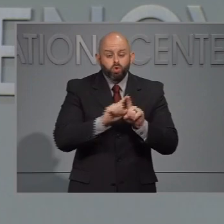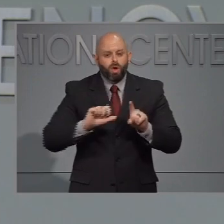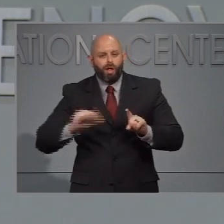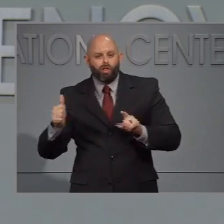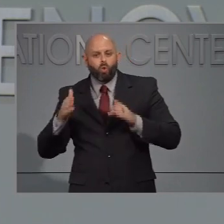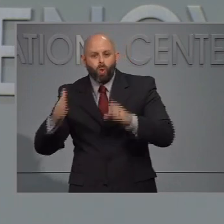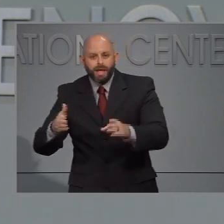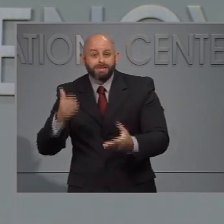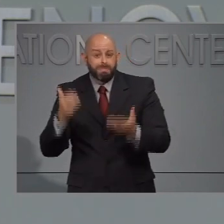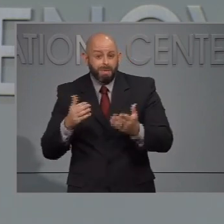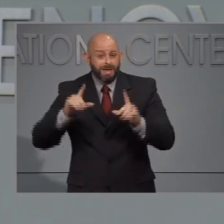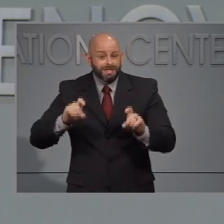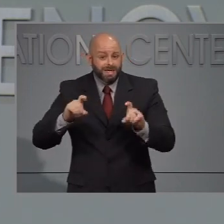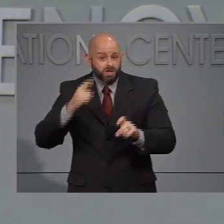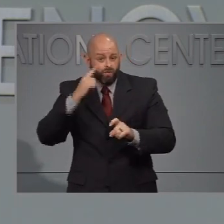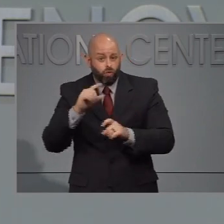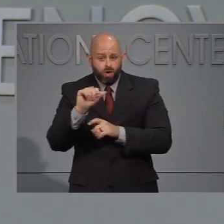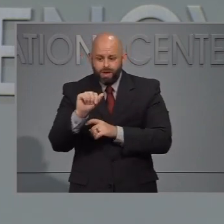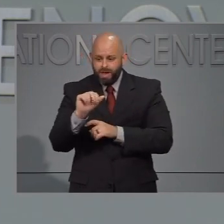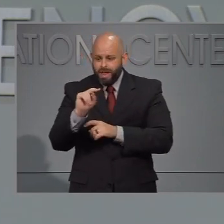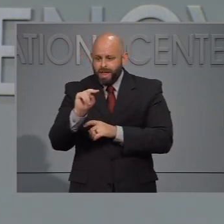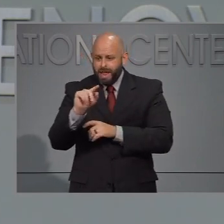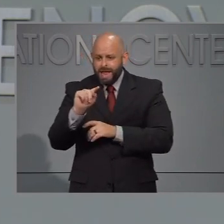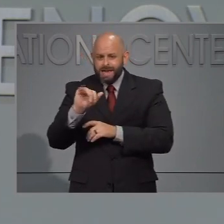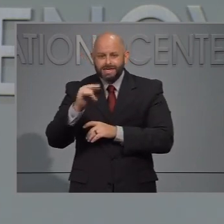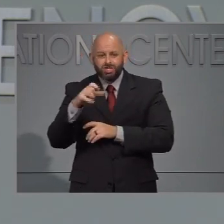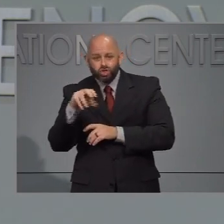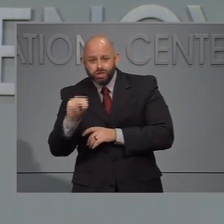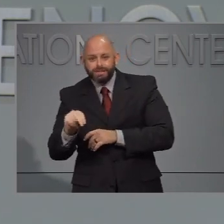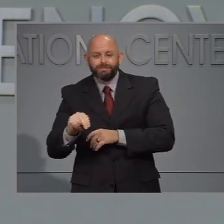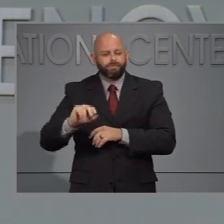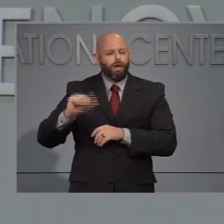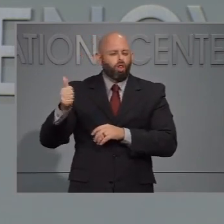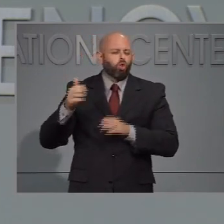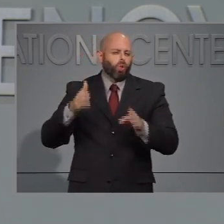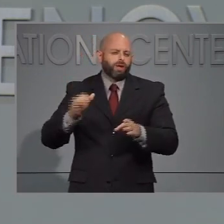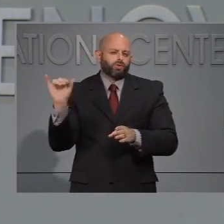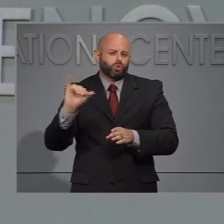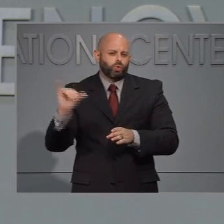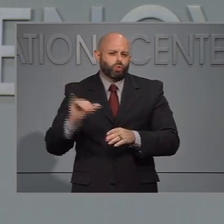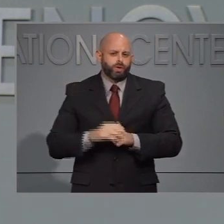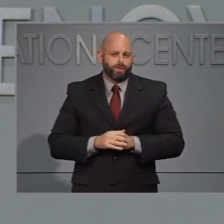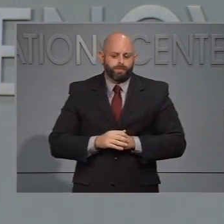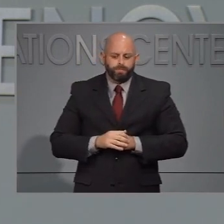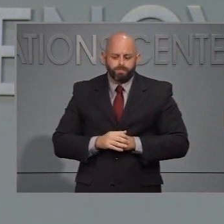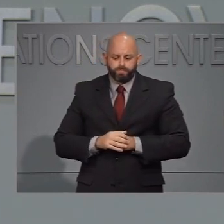antigen testing and pooling and other sorts of mechanisms. Thank you.